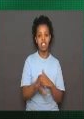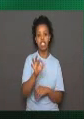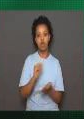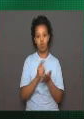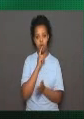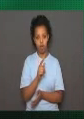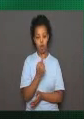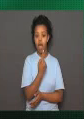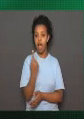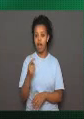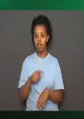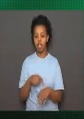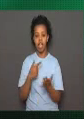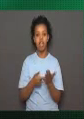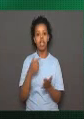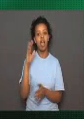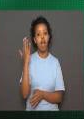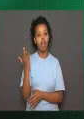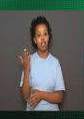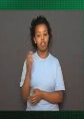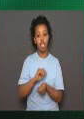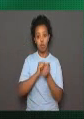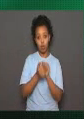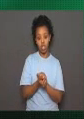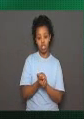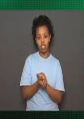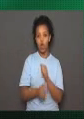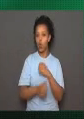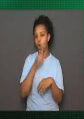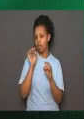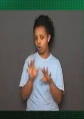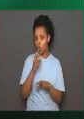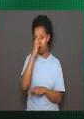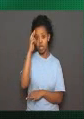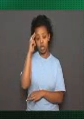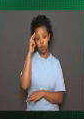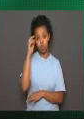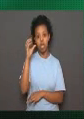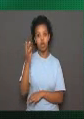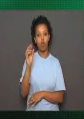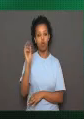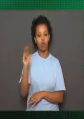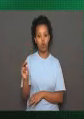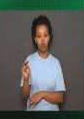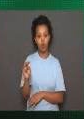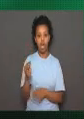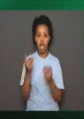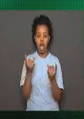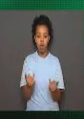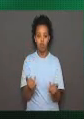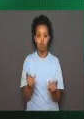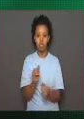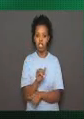Often, this type of mutation is harmless because the chromosome still